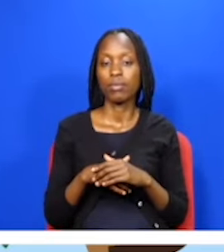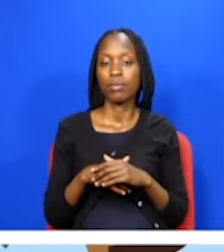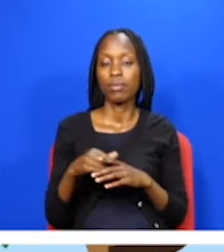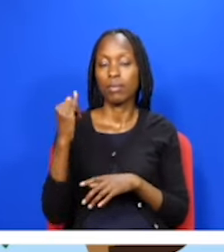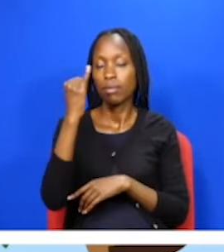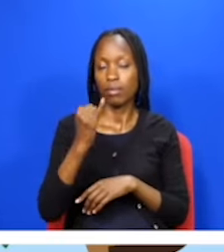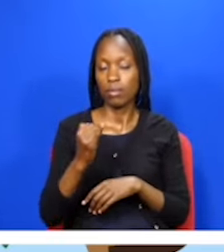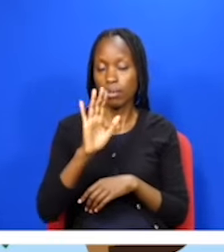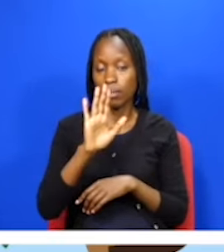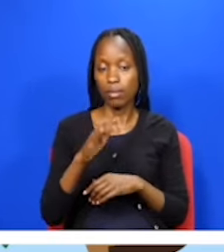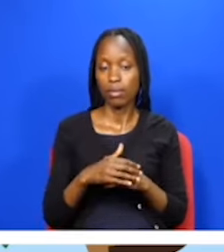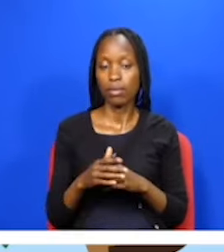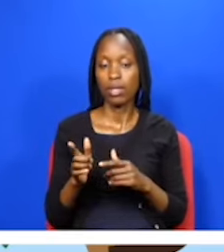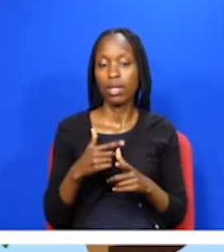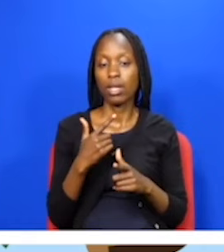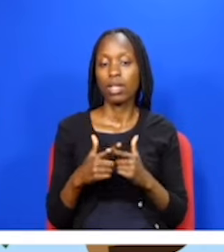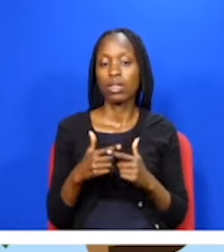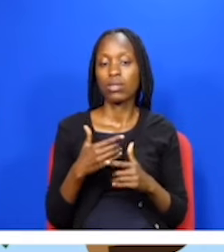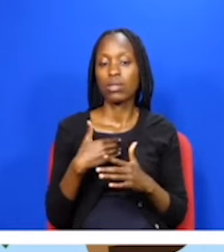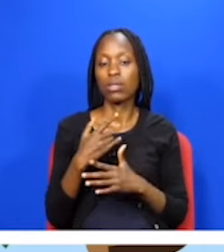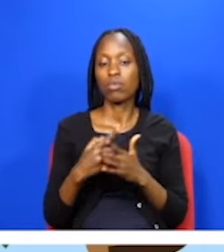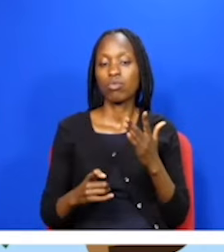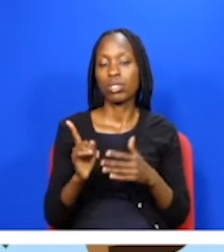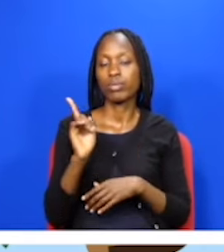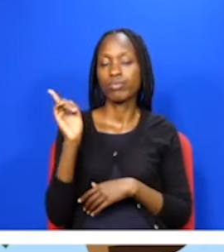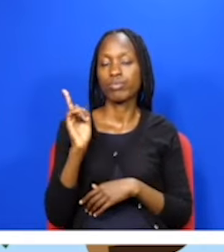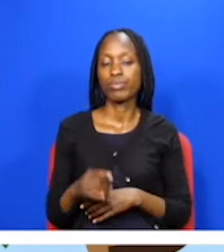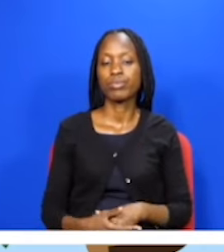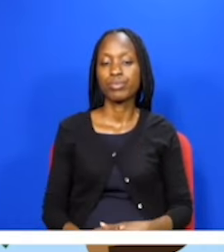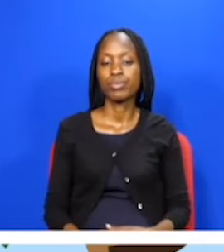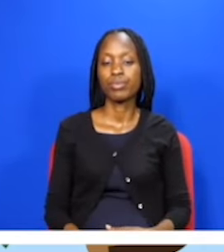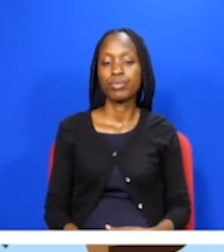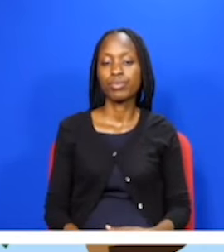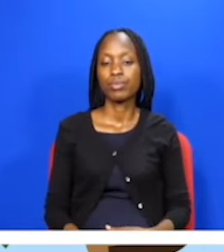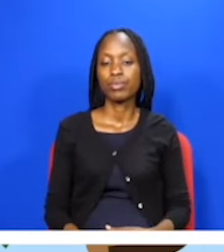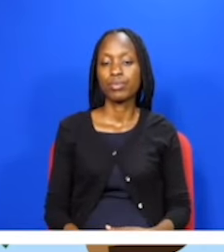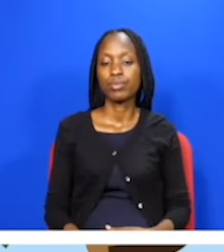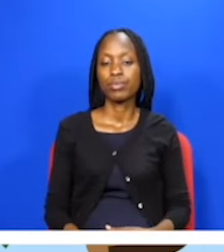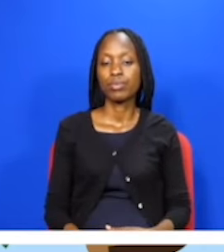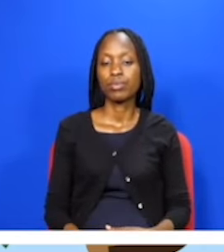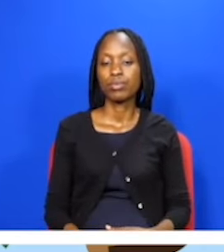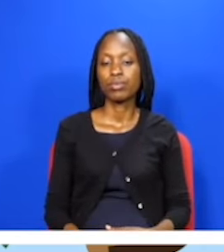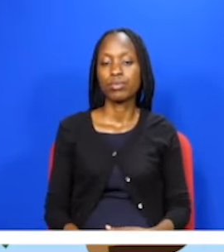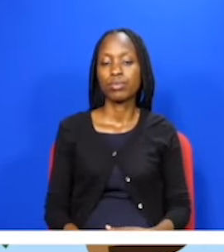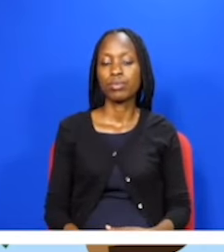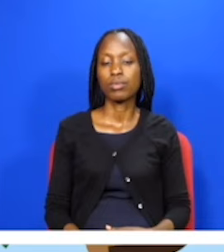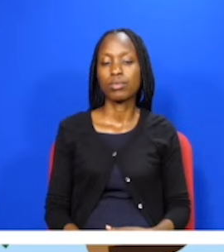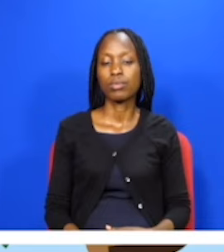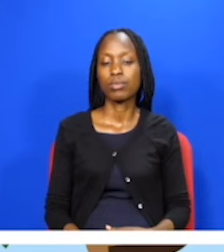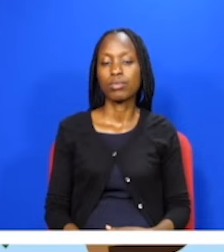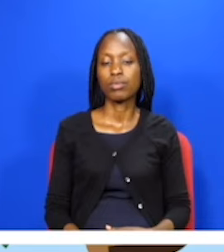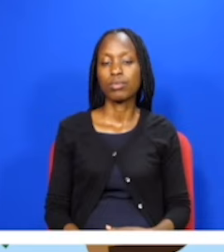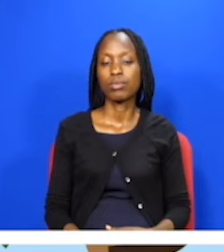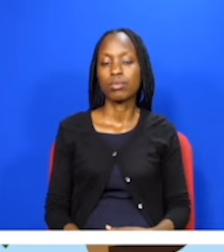raw materials, it will come out like this. Remember to also put a string. So what do I have